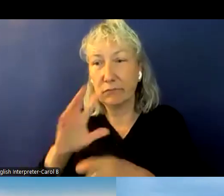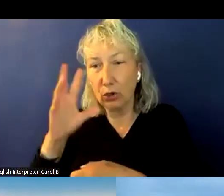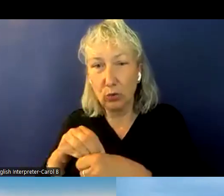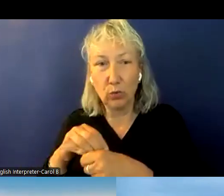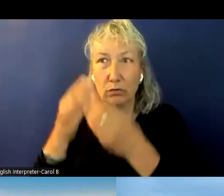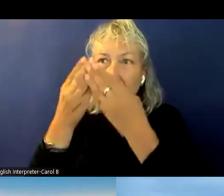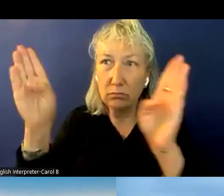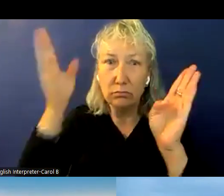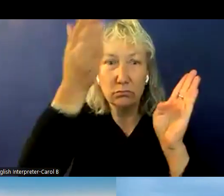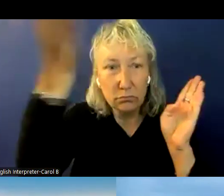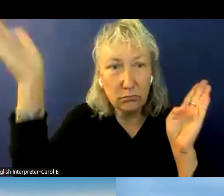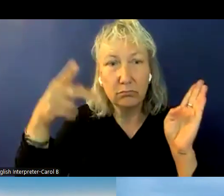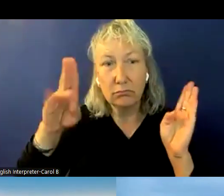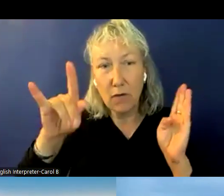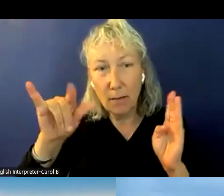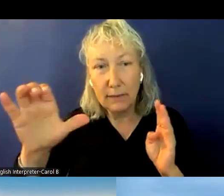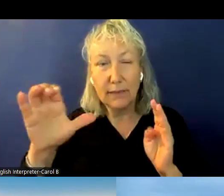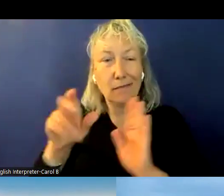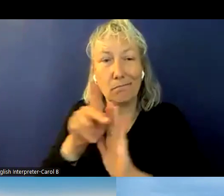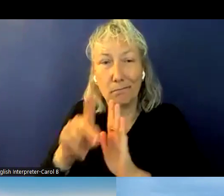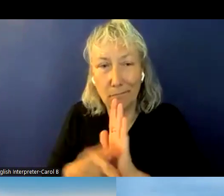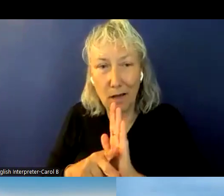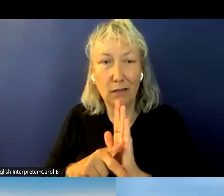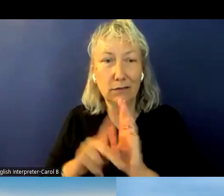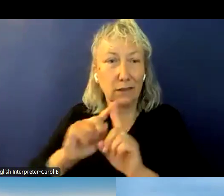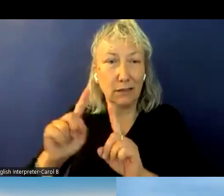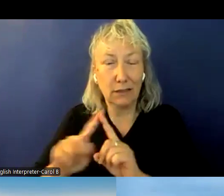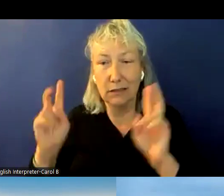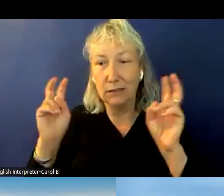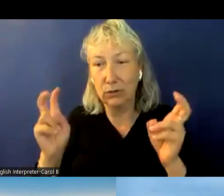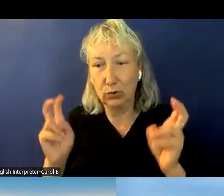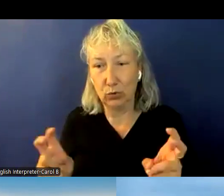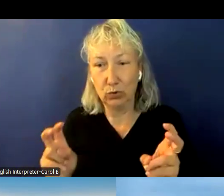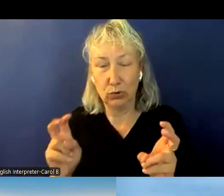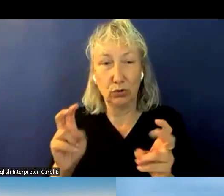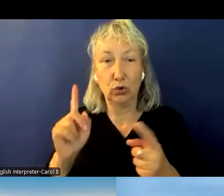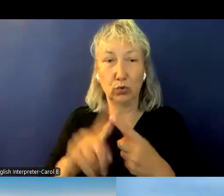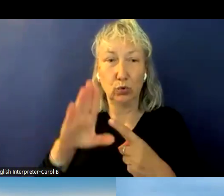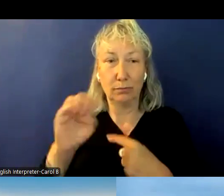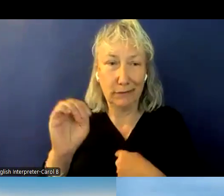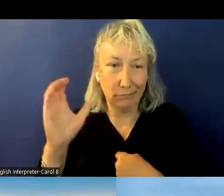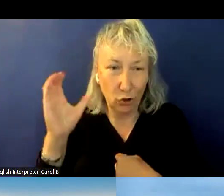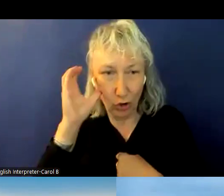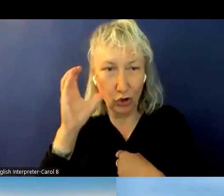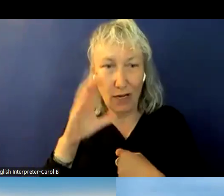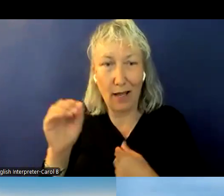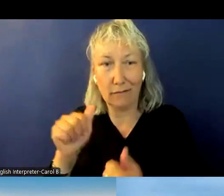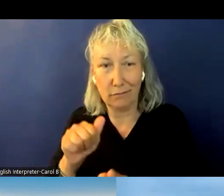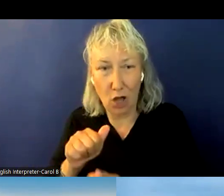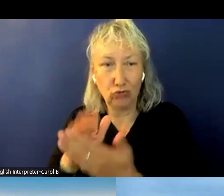policy issues which should be addressed. Prioritize the